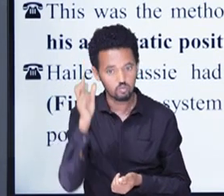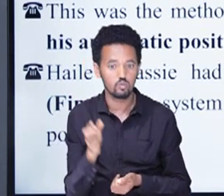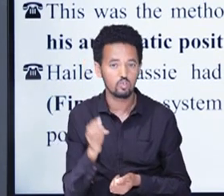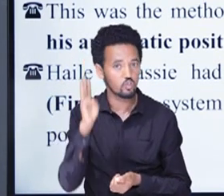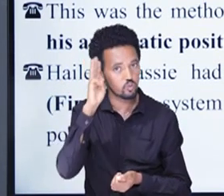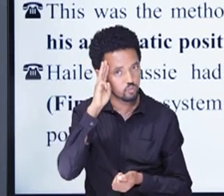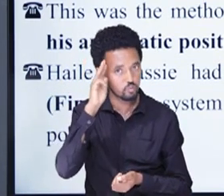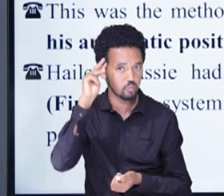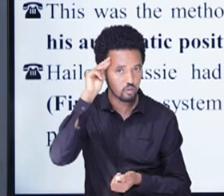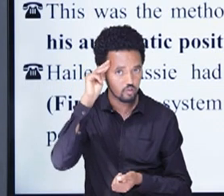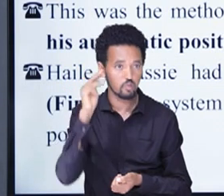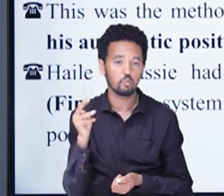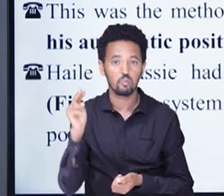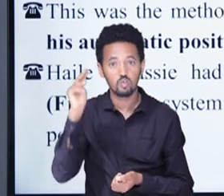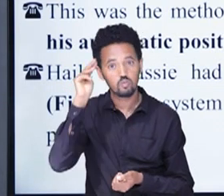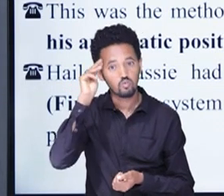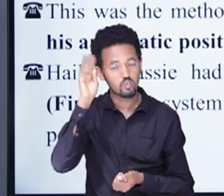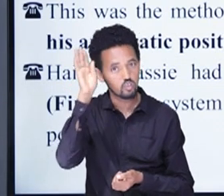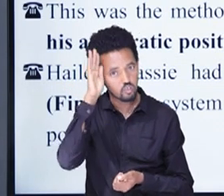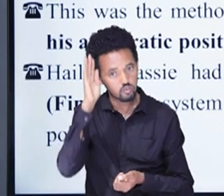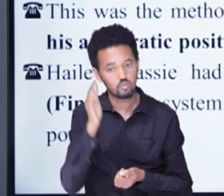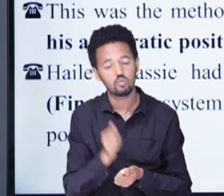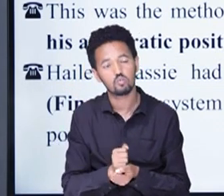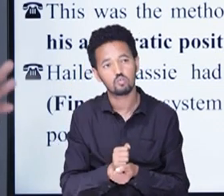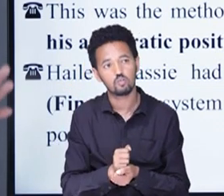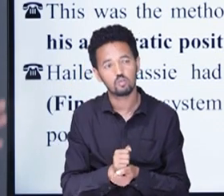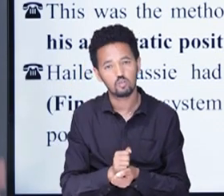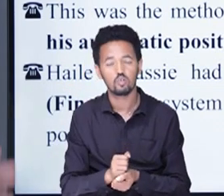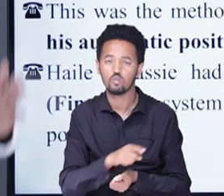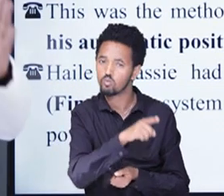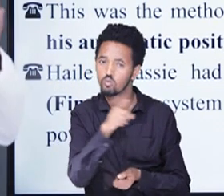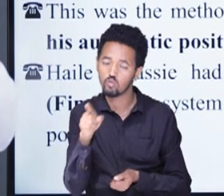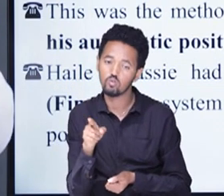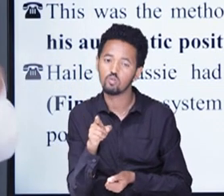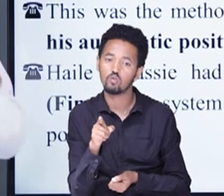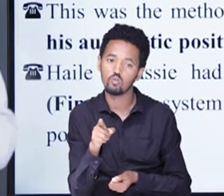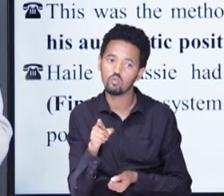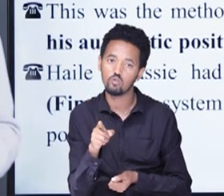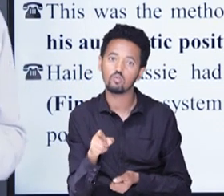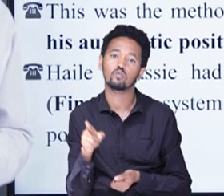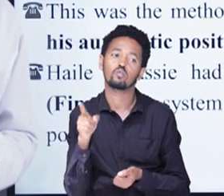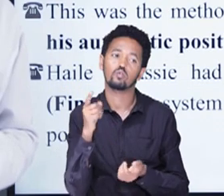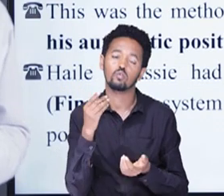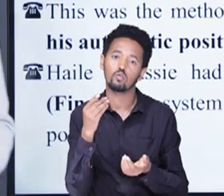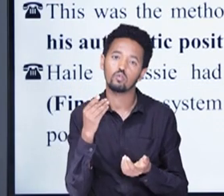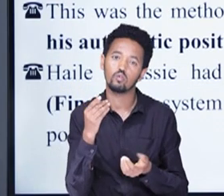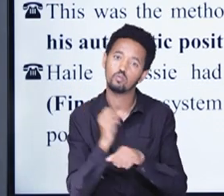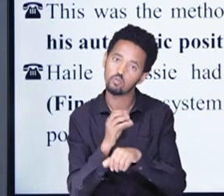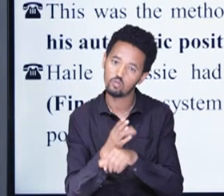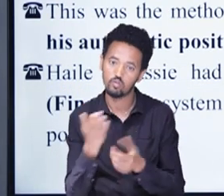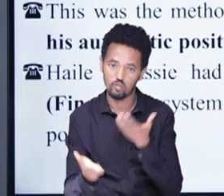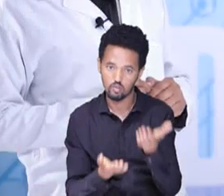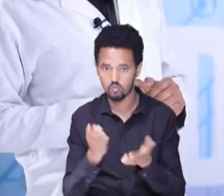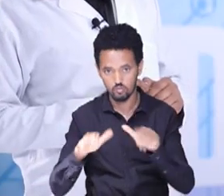Mangasha, Mesfin Sleshi, Ras Mru Haile Selassie. Those are the Crown Councils during the time